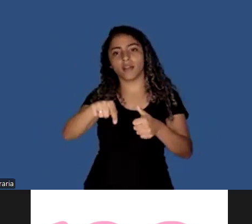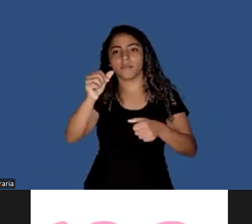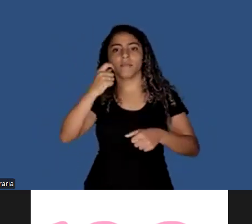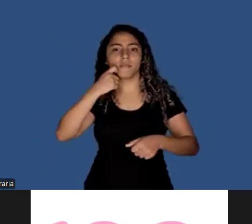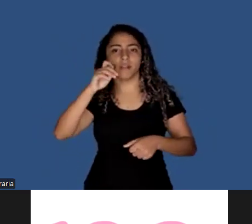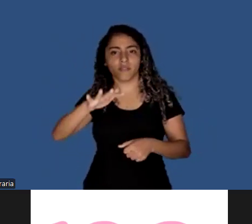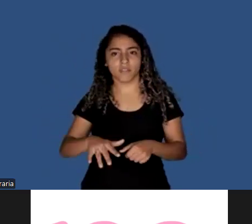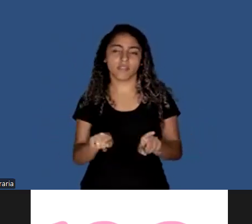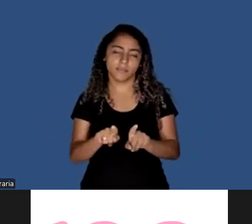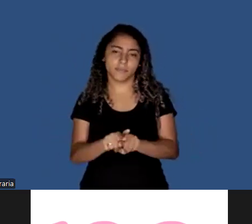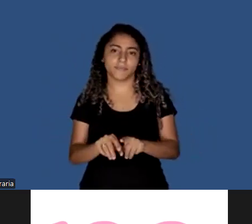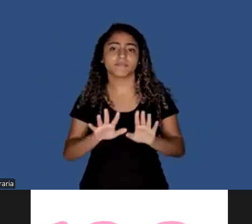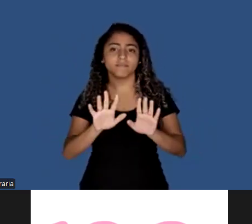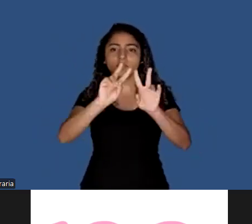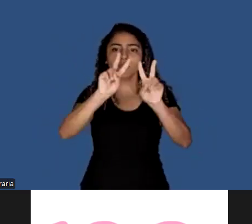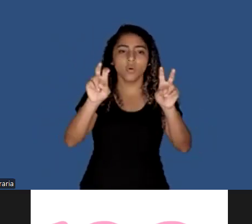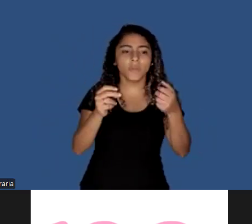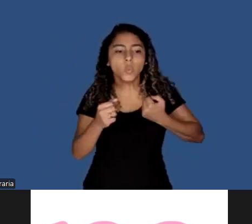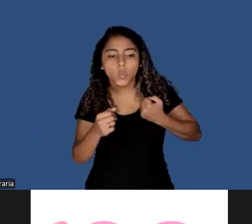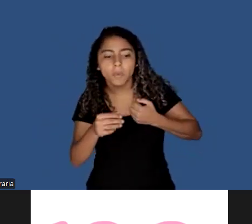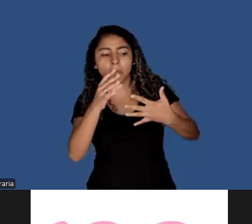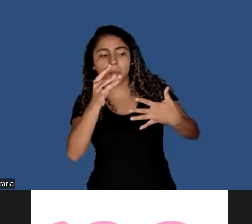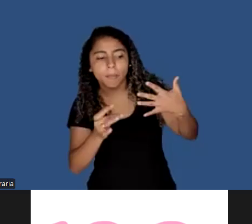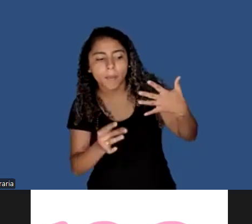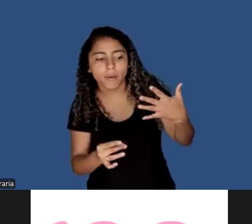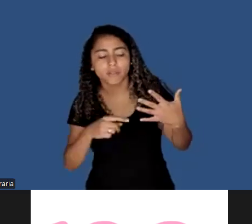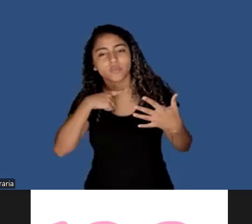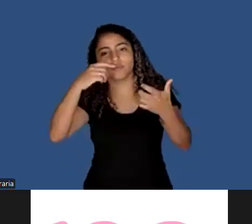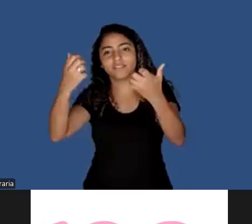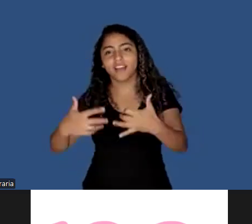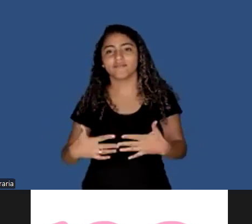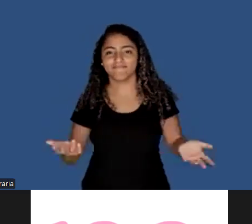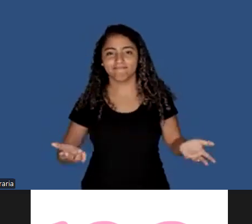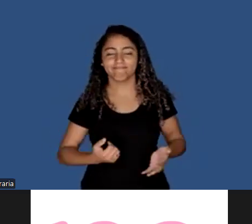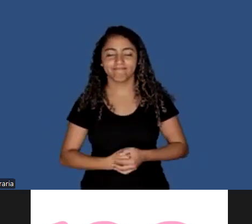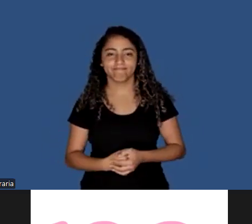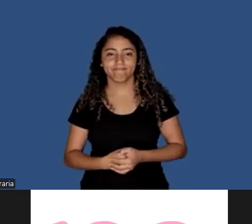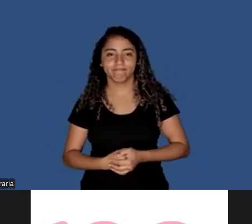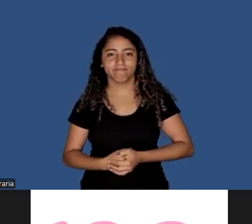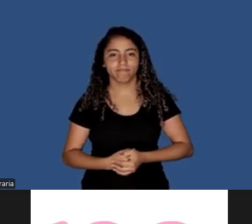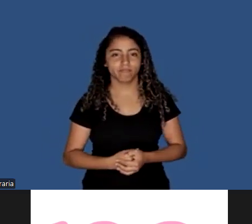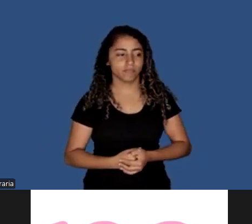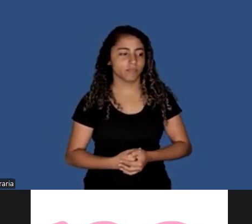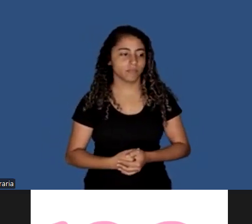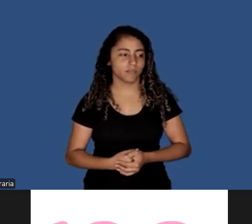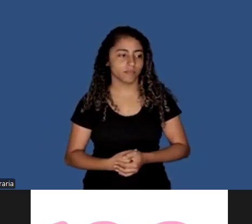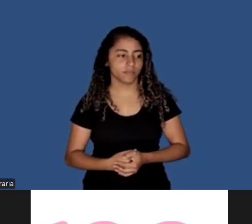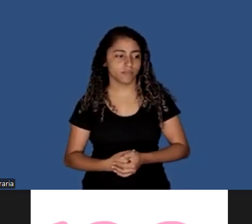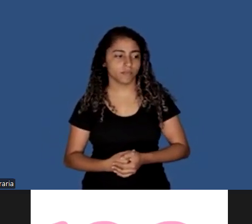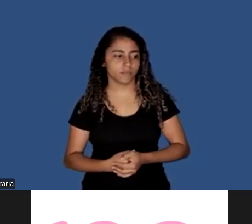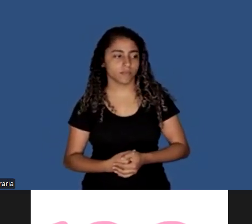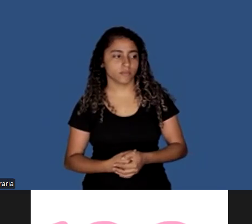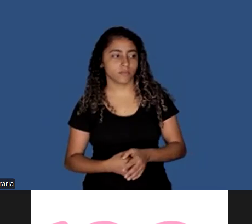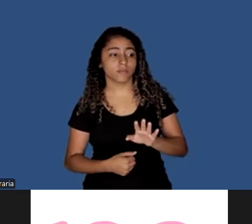have an impact on this Black Friday. But I can't disclose anything about in terms of figures or guidance for this year's Black